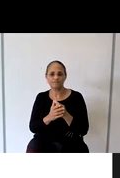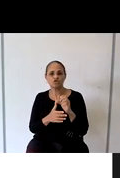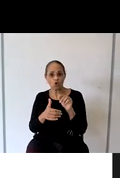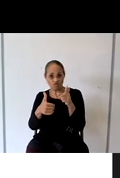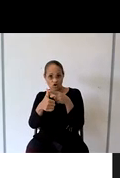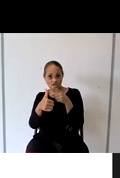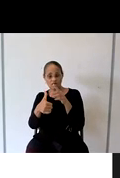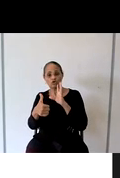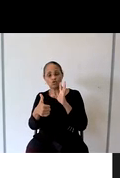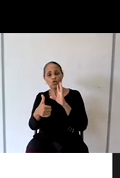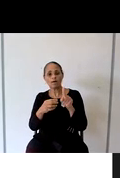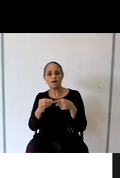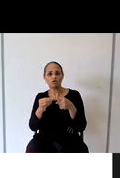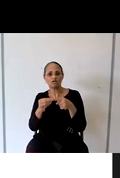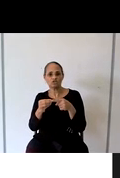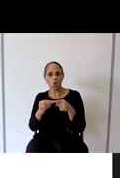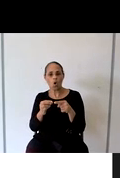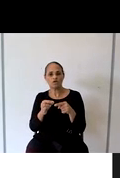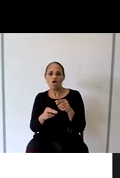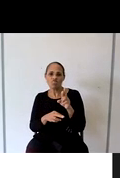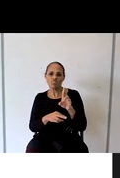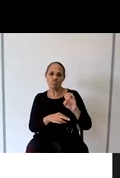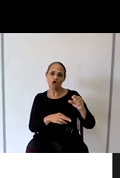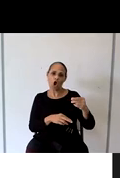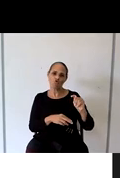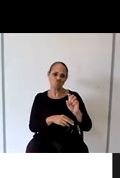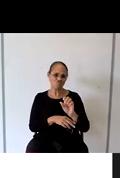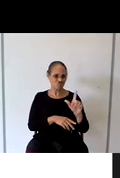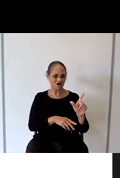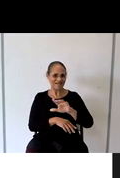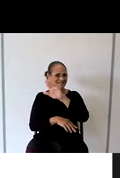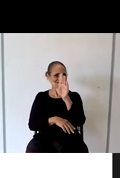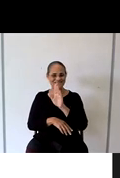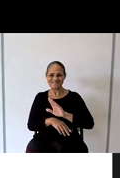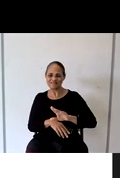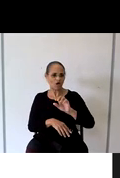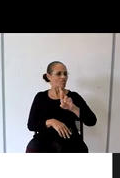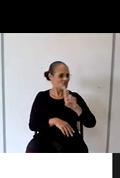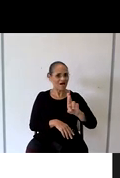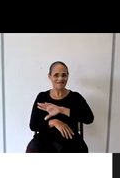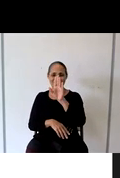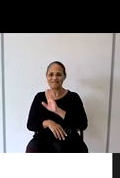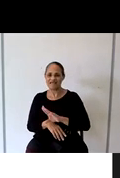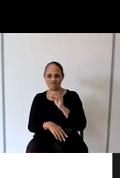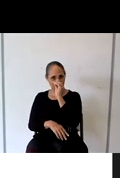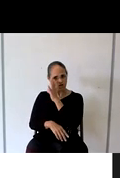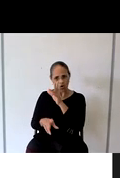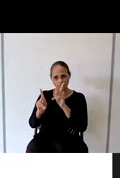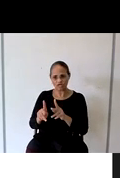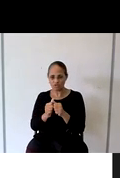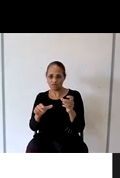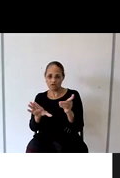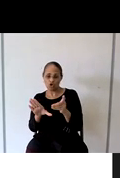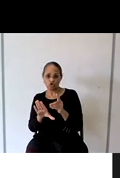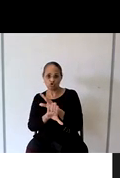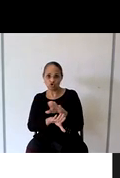I'm going to talk about is on the right, and it says, never ignore somebody with a disability. You don't realize how much they